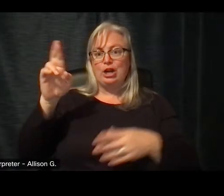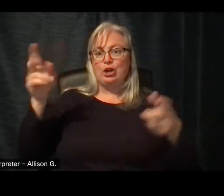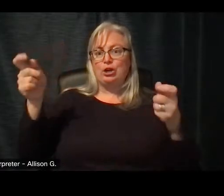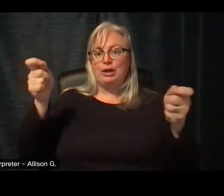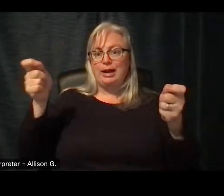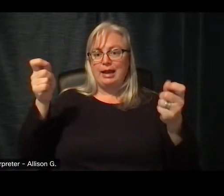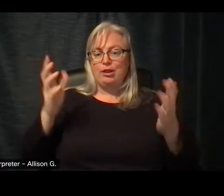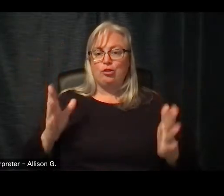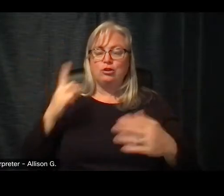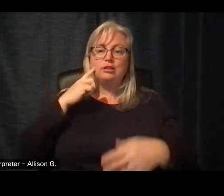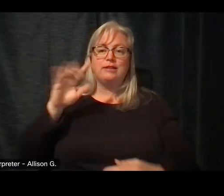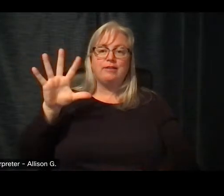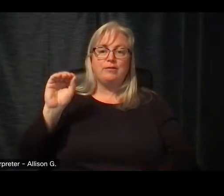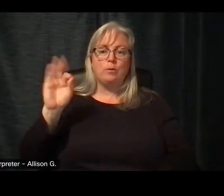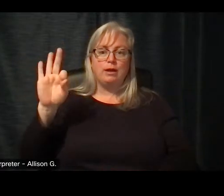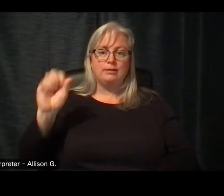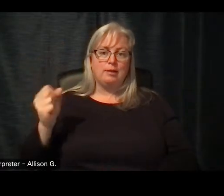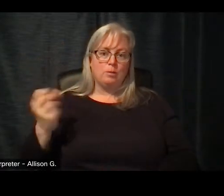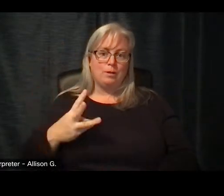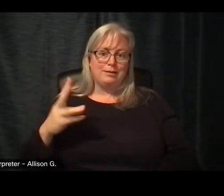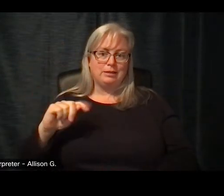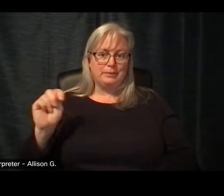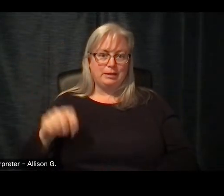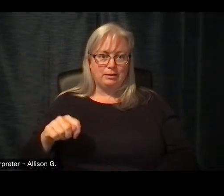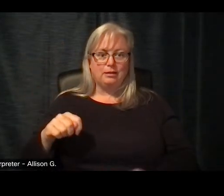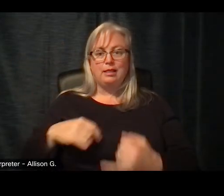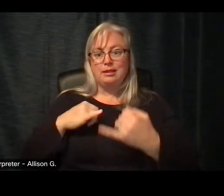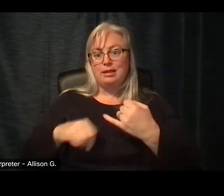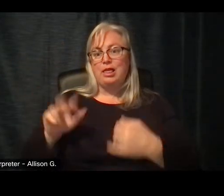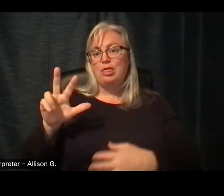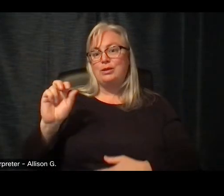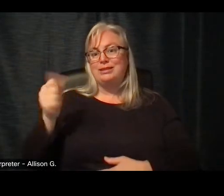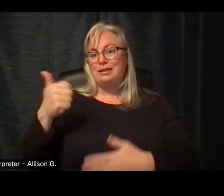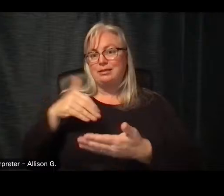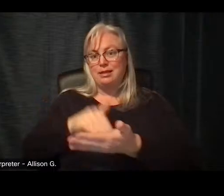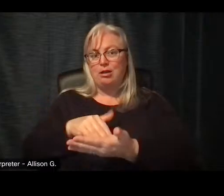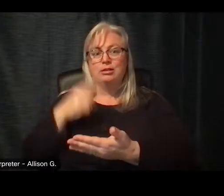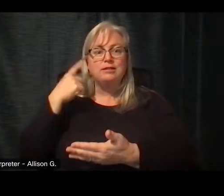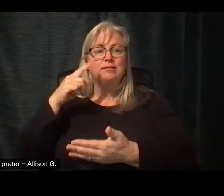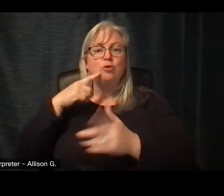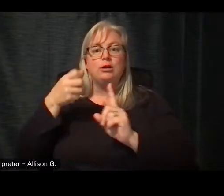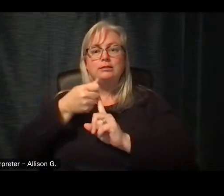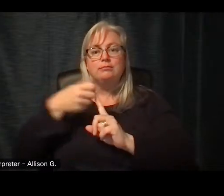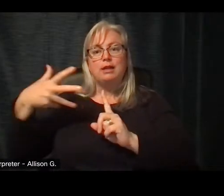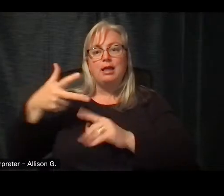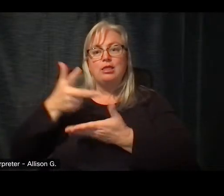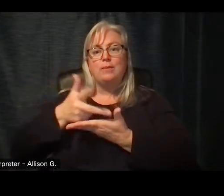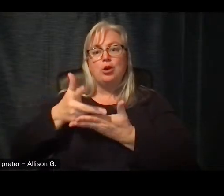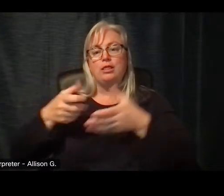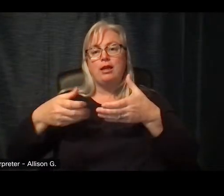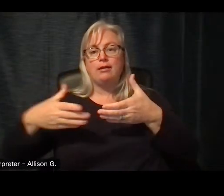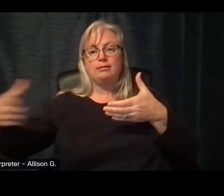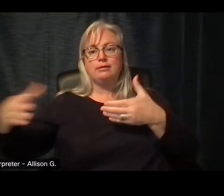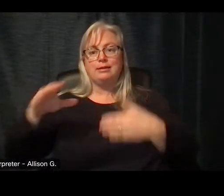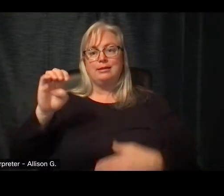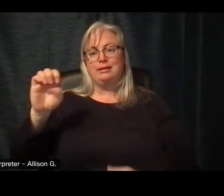Southwest Topeka. And lastly, about $310,000 of this is to expand the parking lot at the Eastman